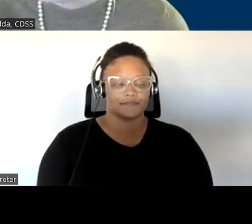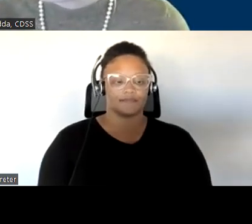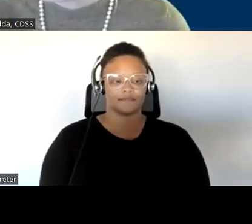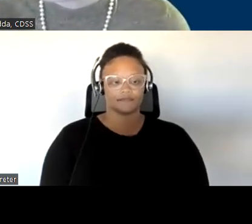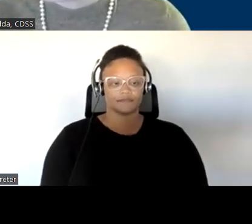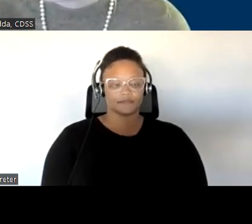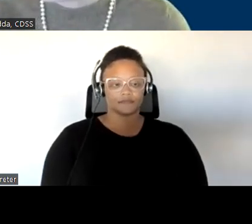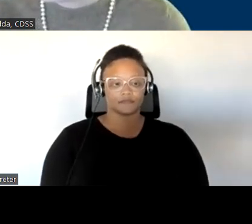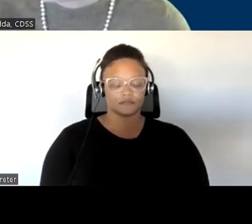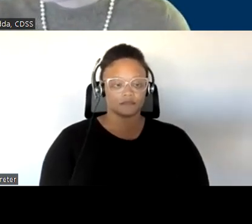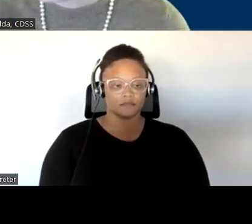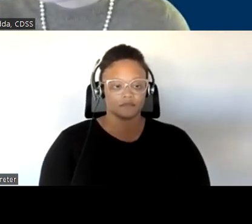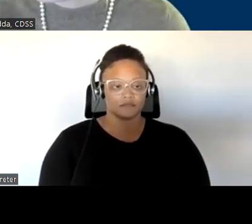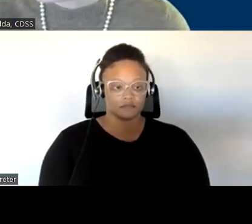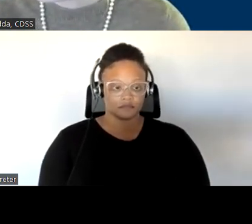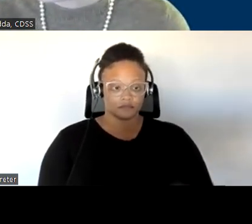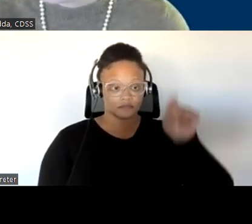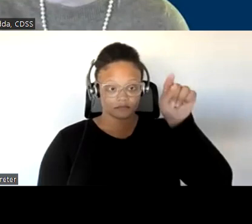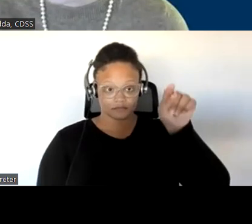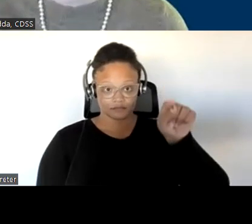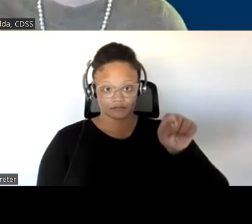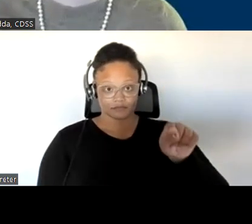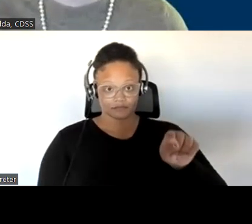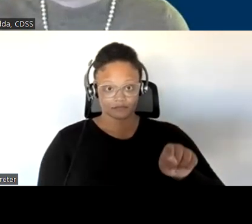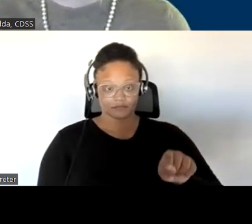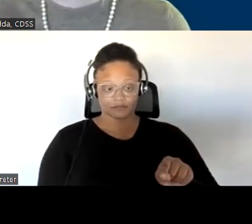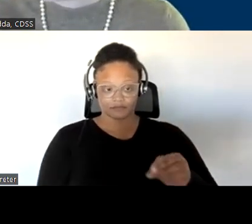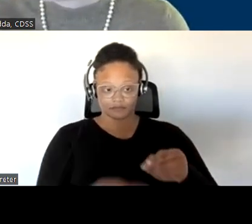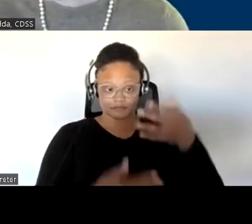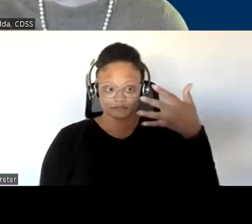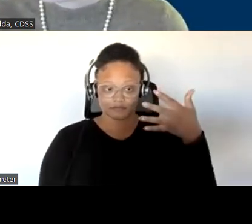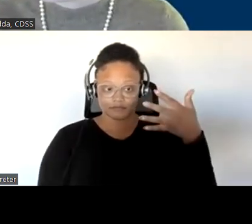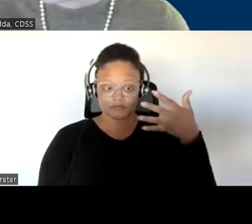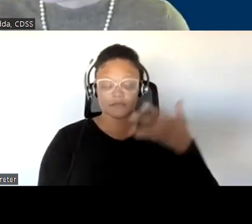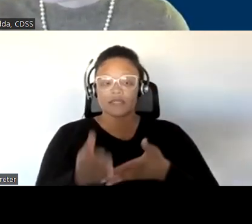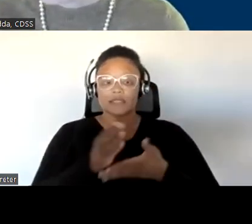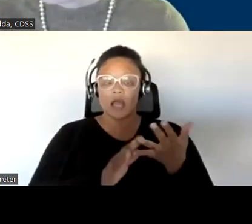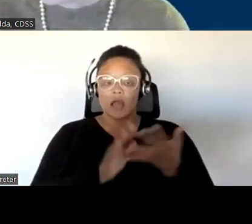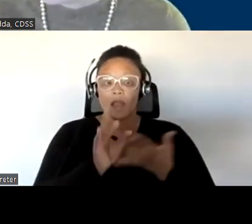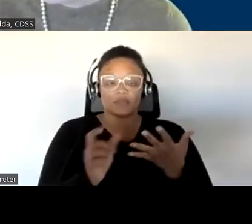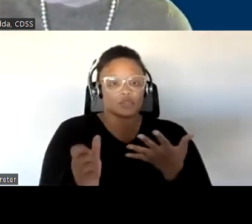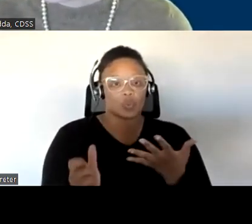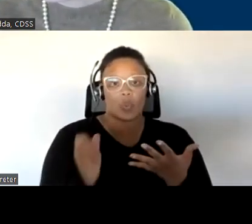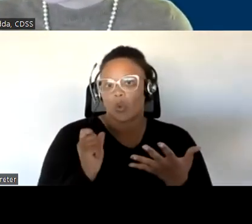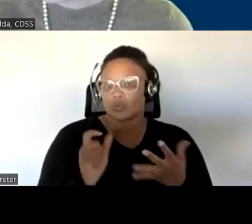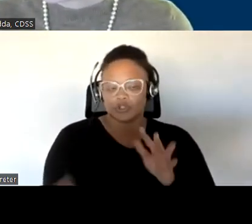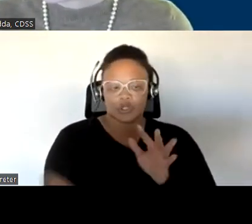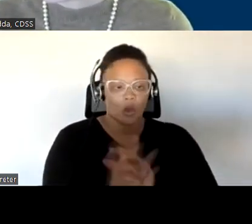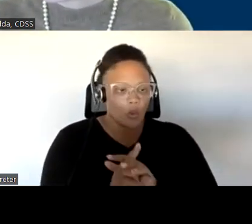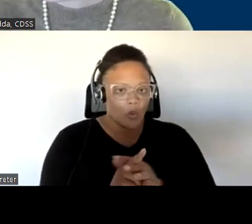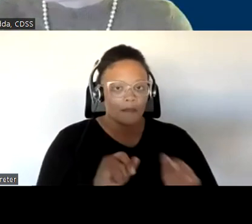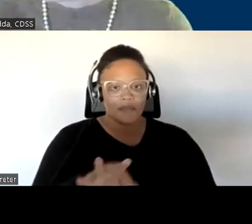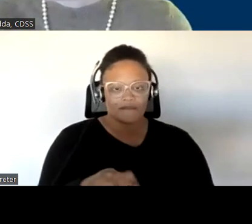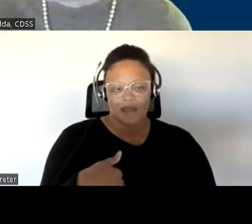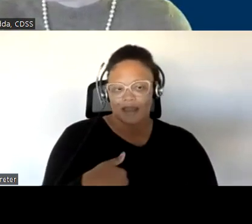And then you can see here that there are a few options that will not appear if I indicate that I'm license exempt. So I'll see the